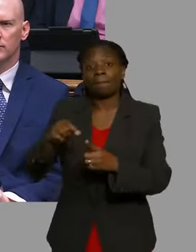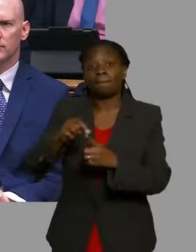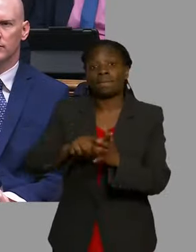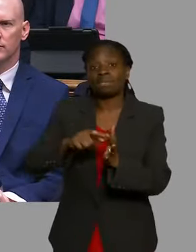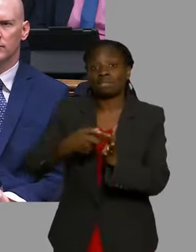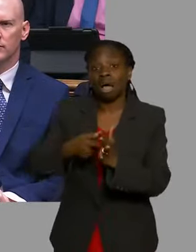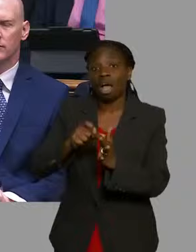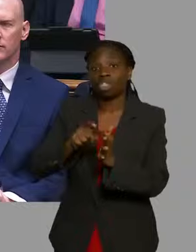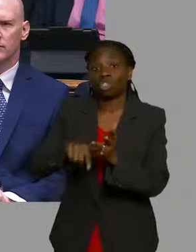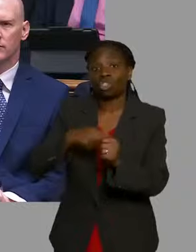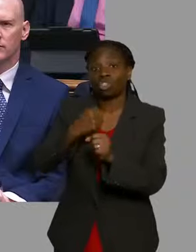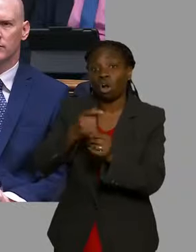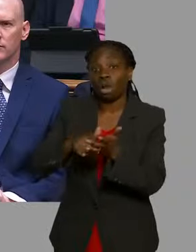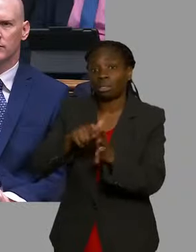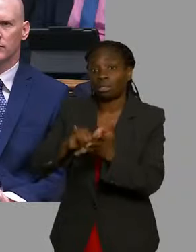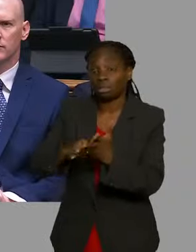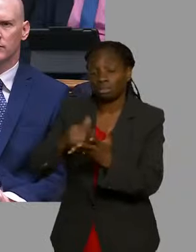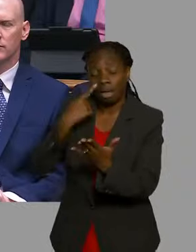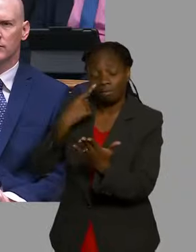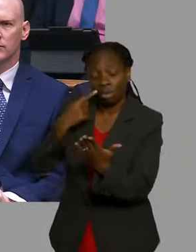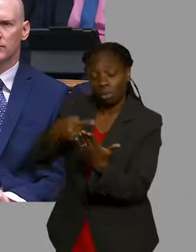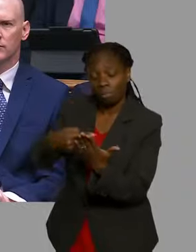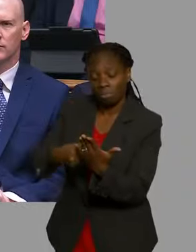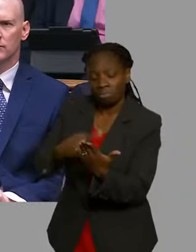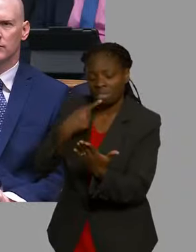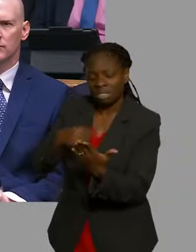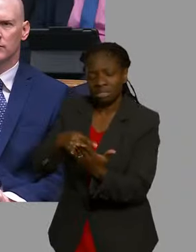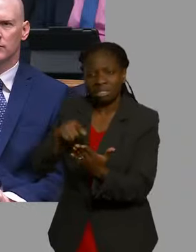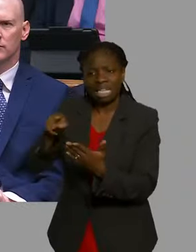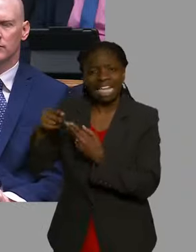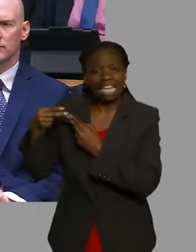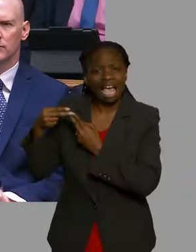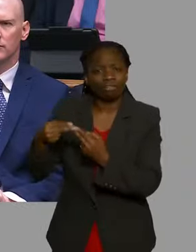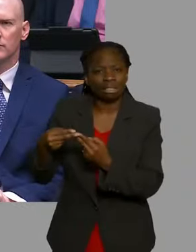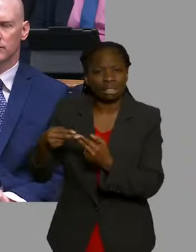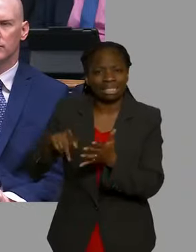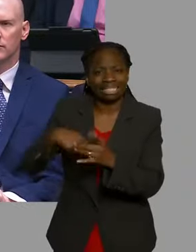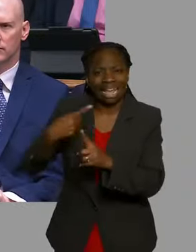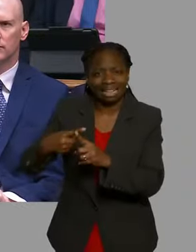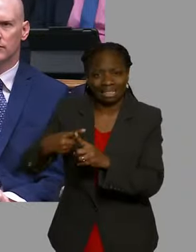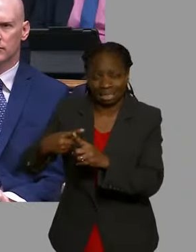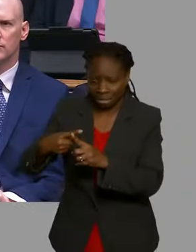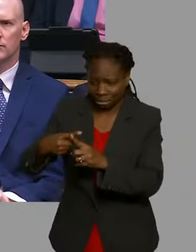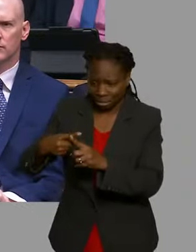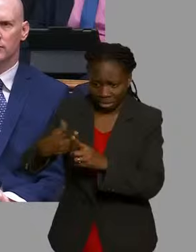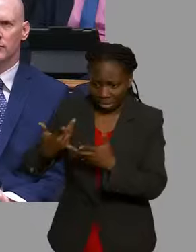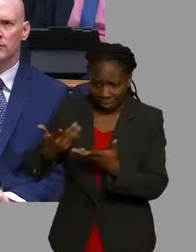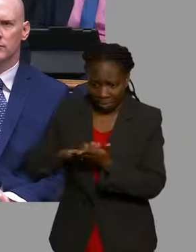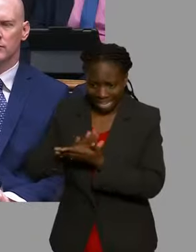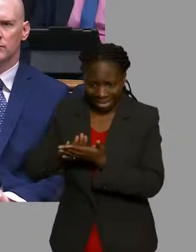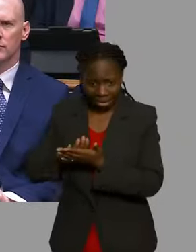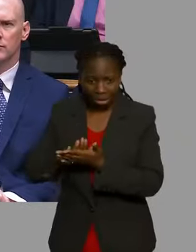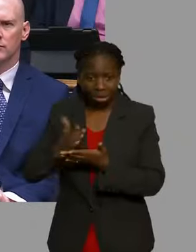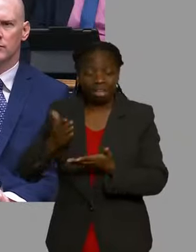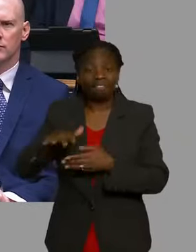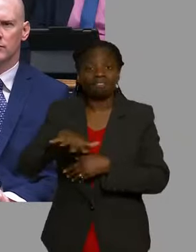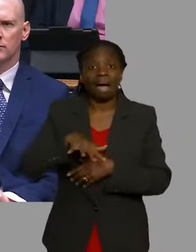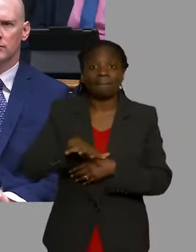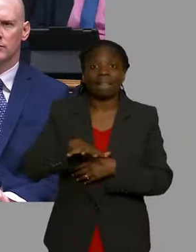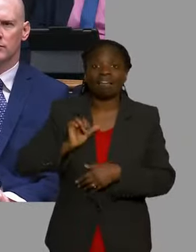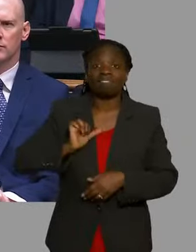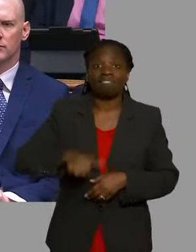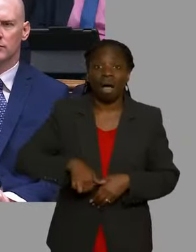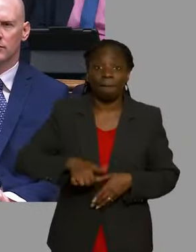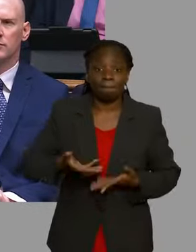tax increase will prevent him passing on his family farm to his son and daughter. They say